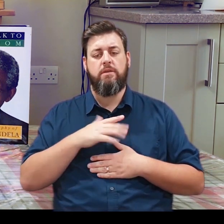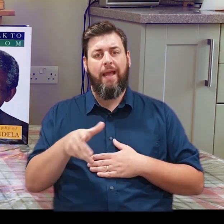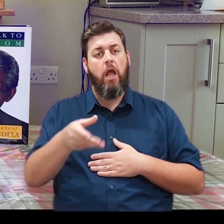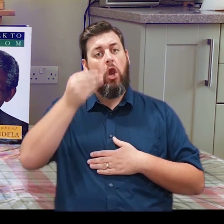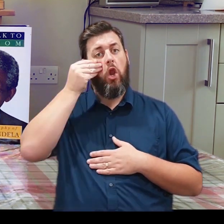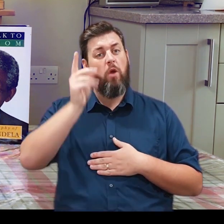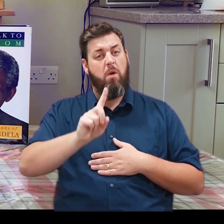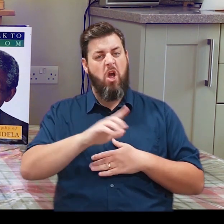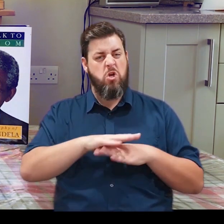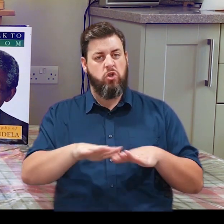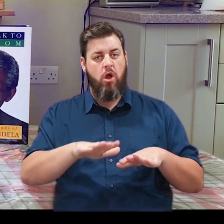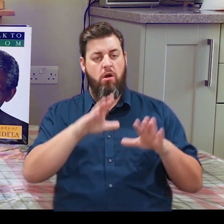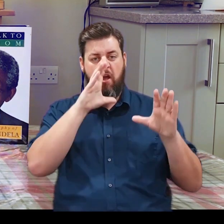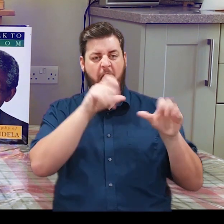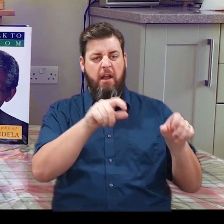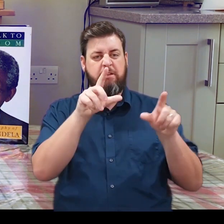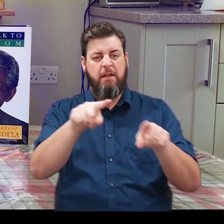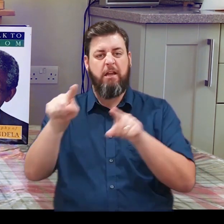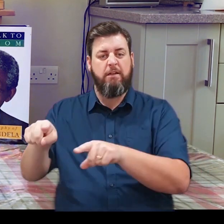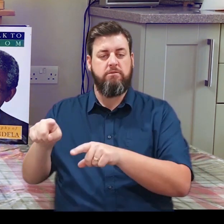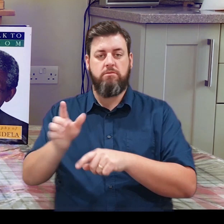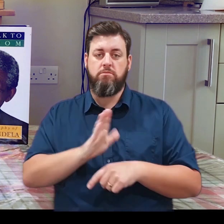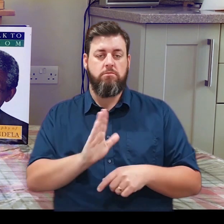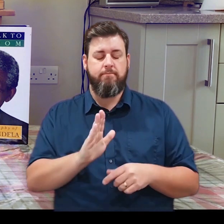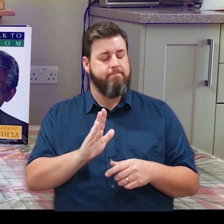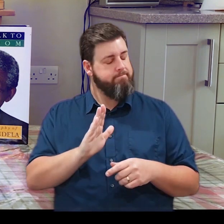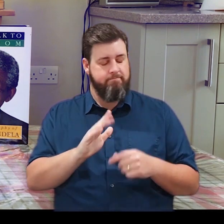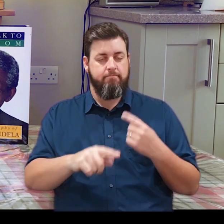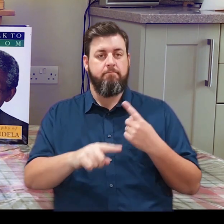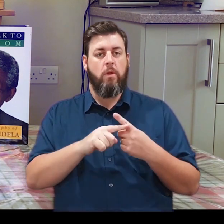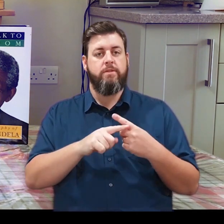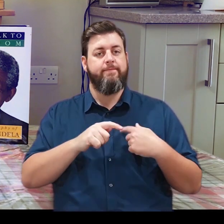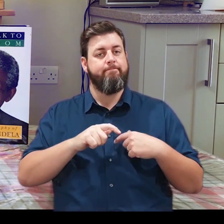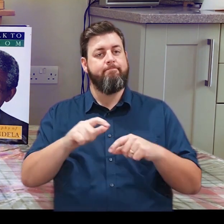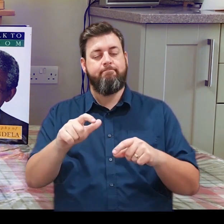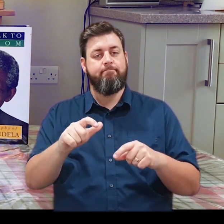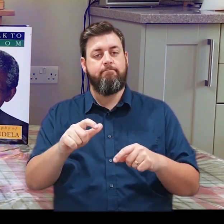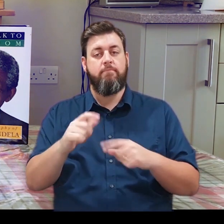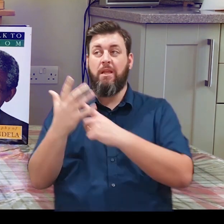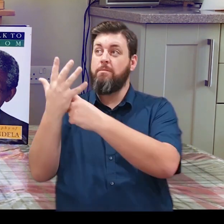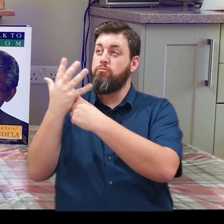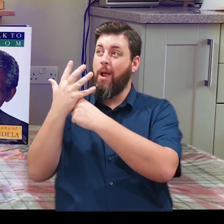hate, and he always kept going under pressure.